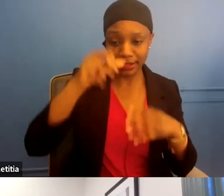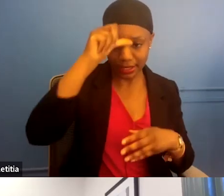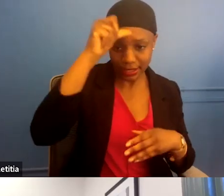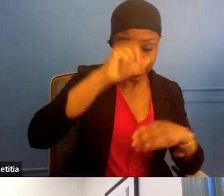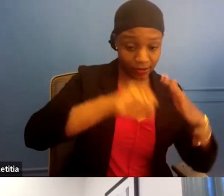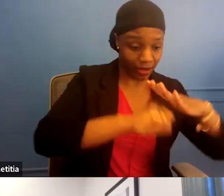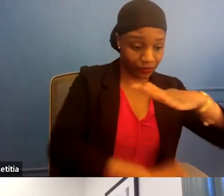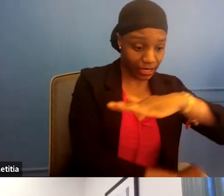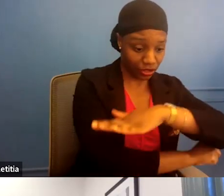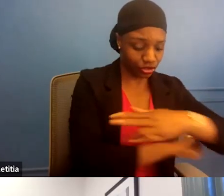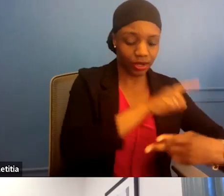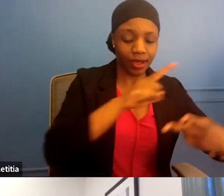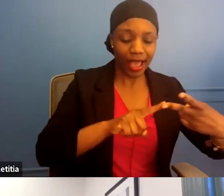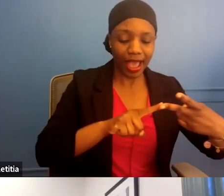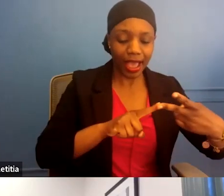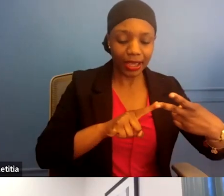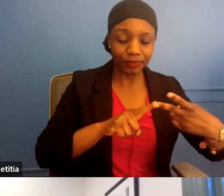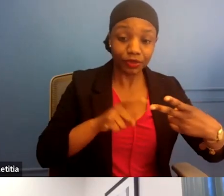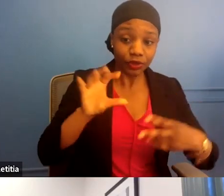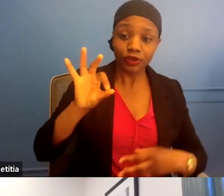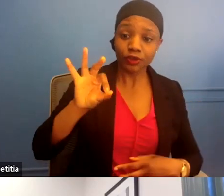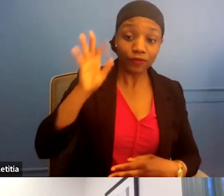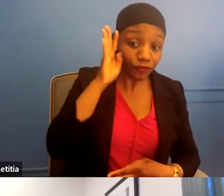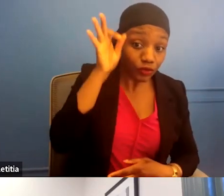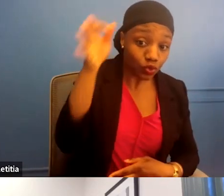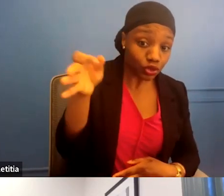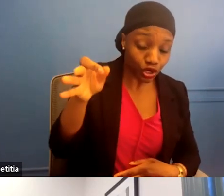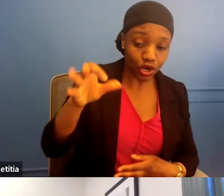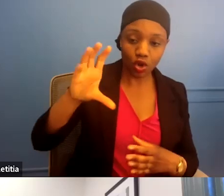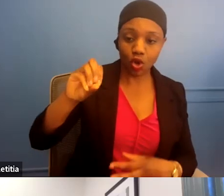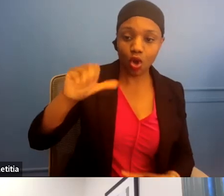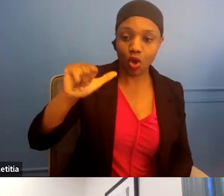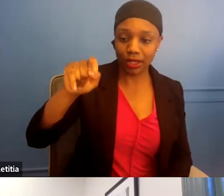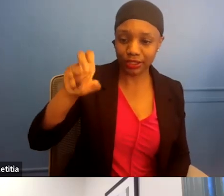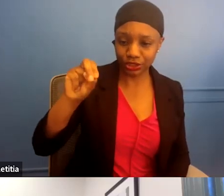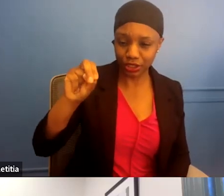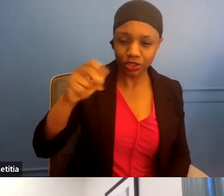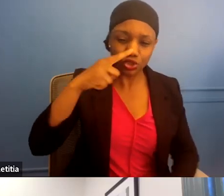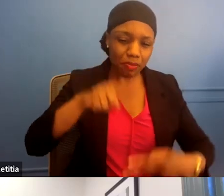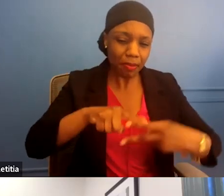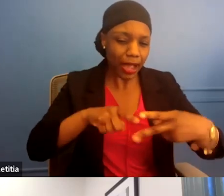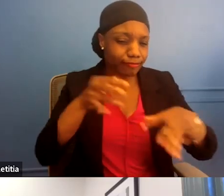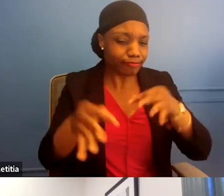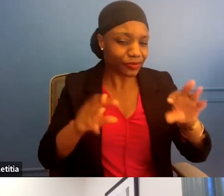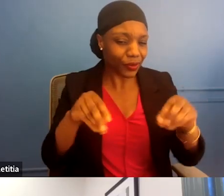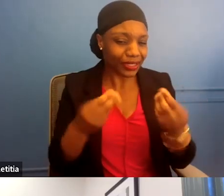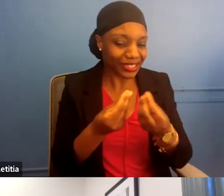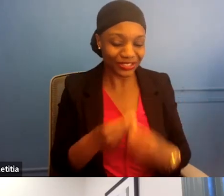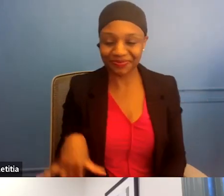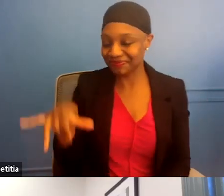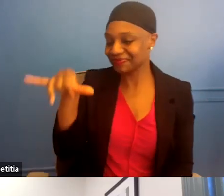and something called Her Future Coalition. Tell us about both of those organizations. Yeah,